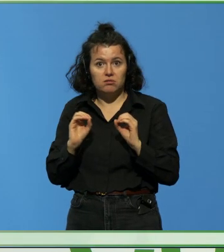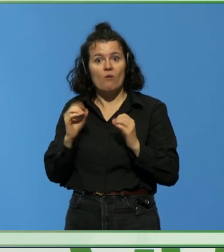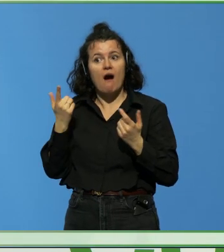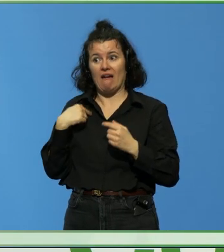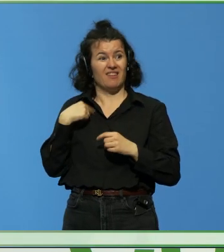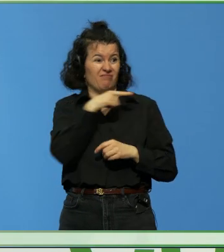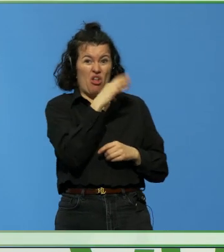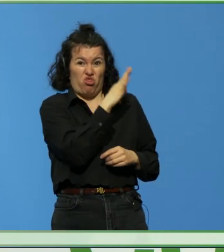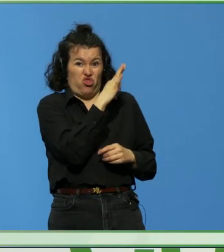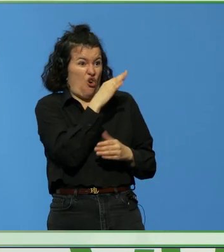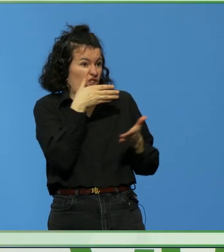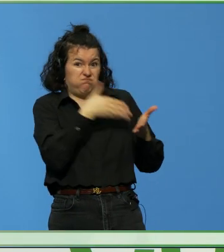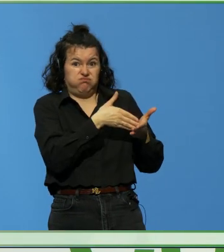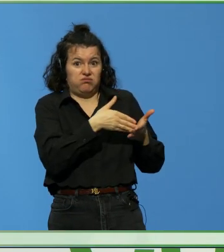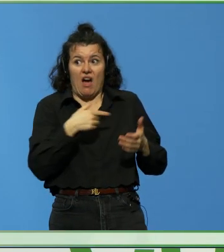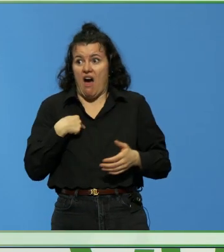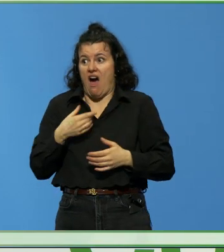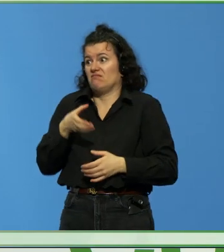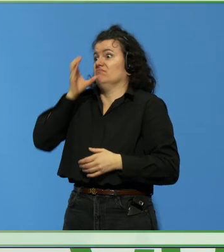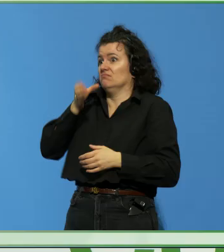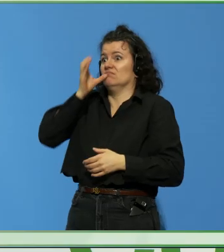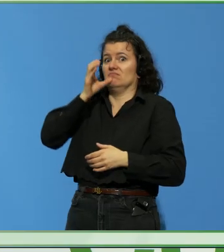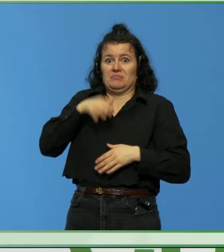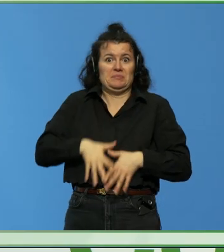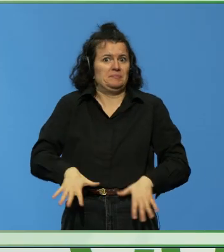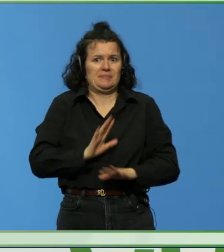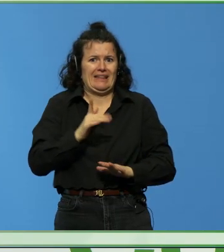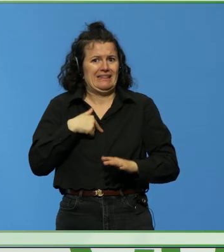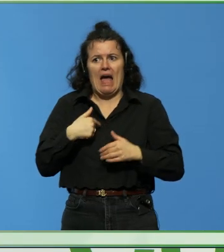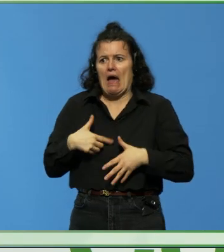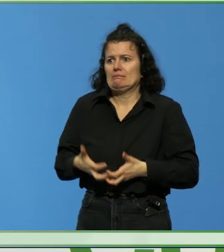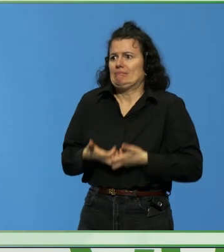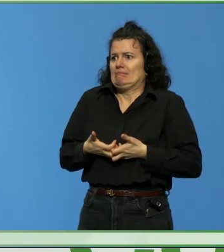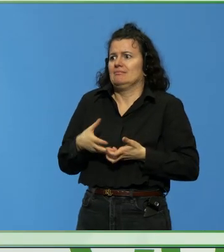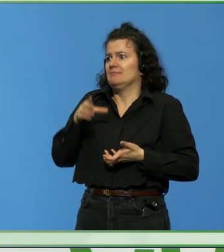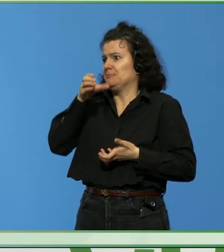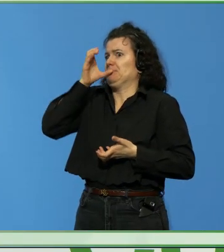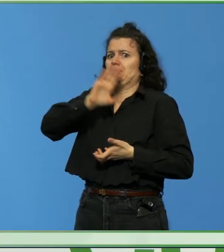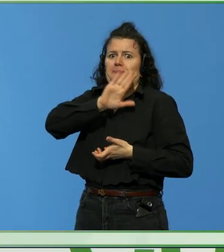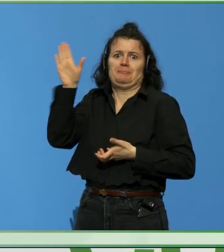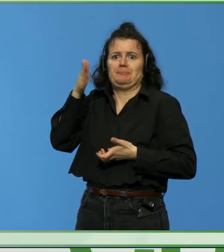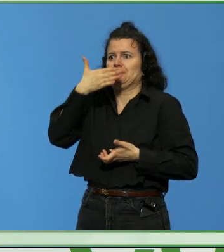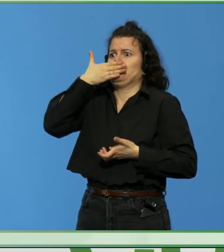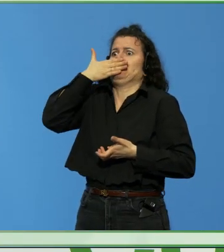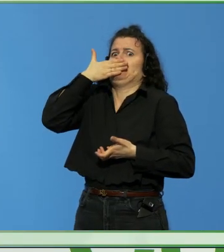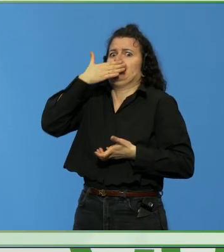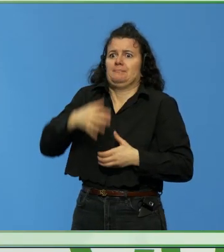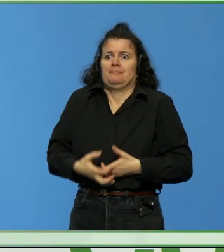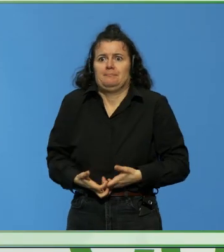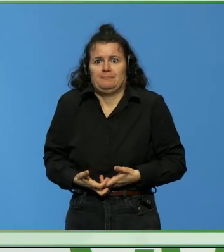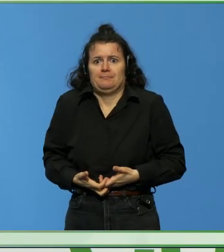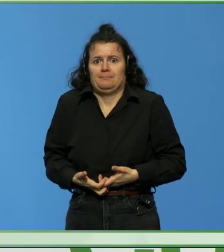they went to the health sector, the only recommendation they received was to have the